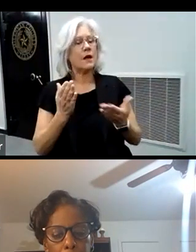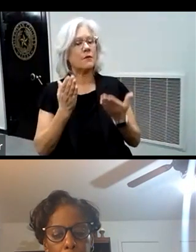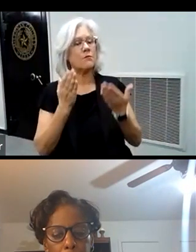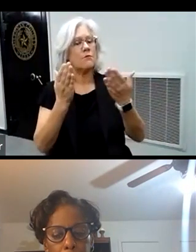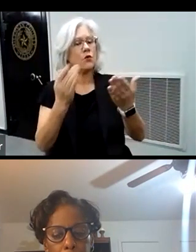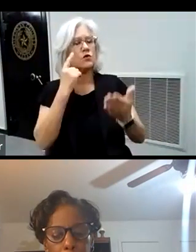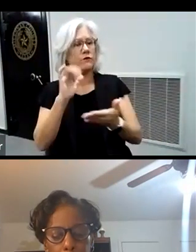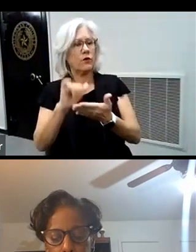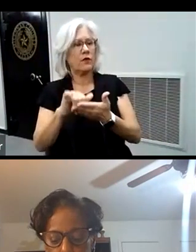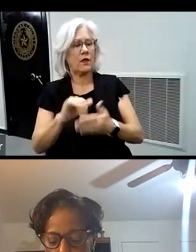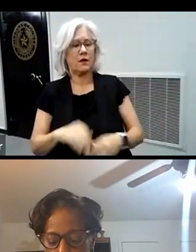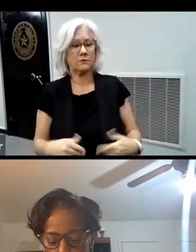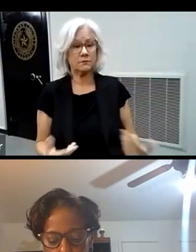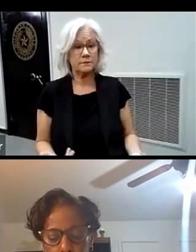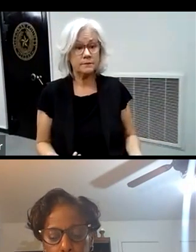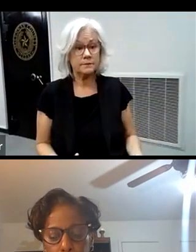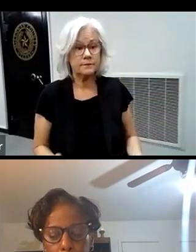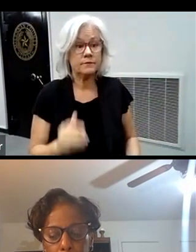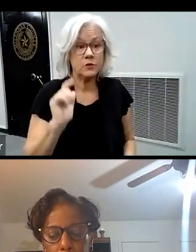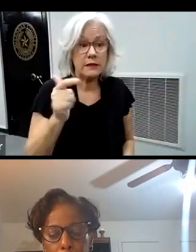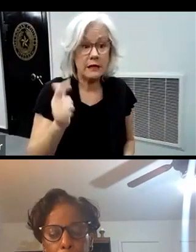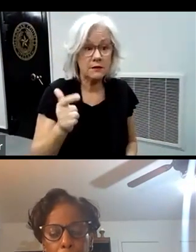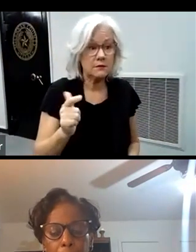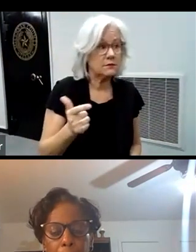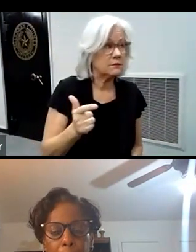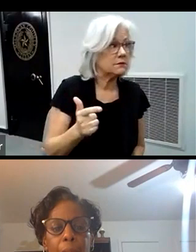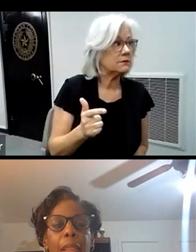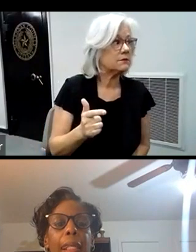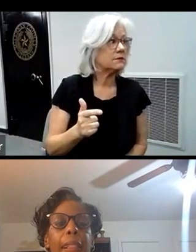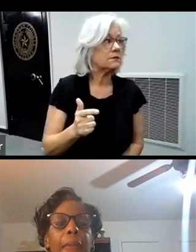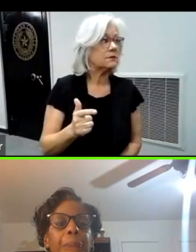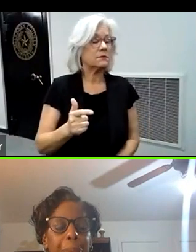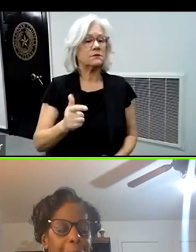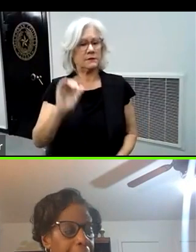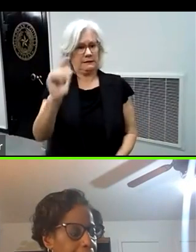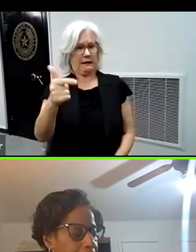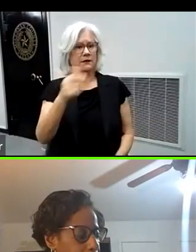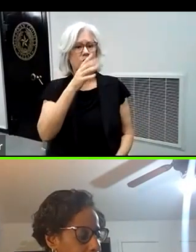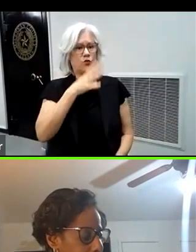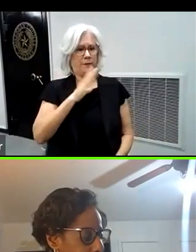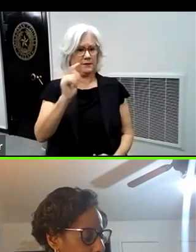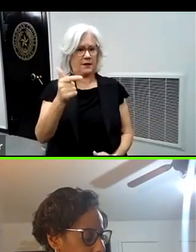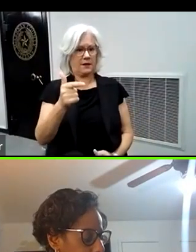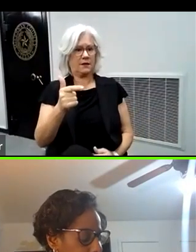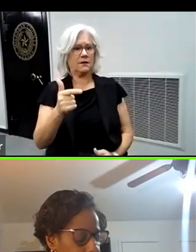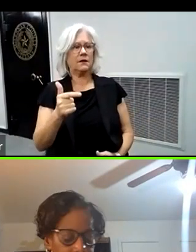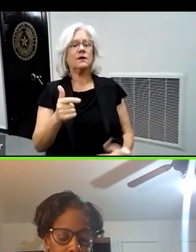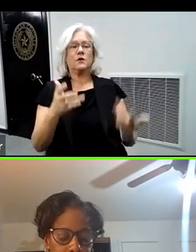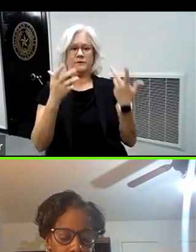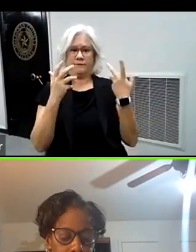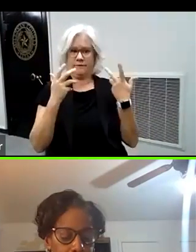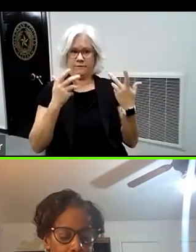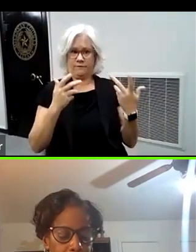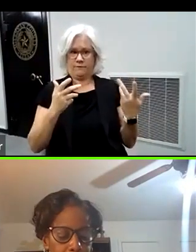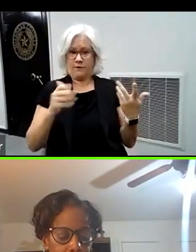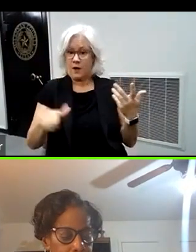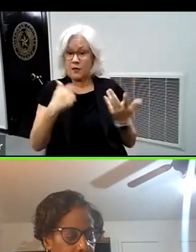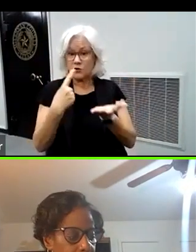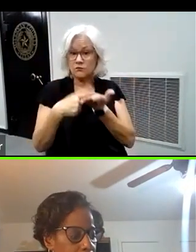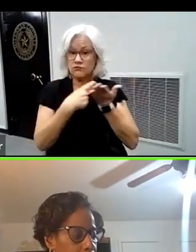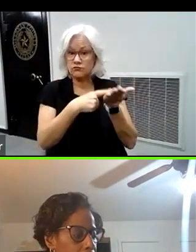effect. Is there a second? Second. Motion been made. Second. Any other